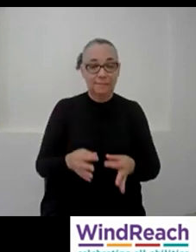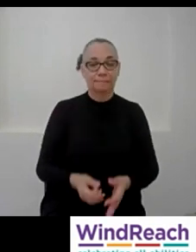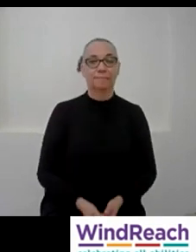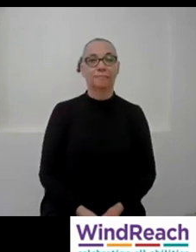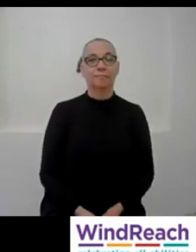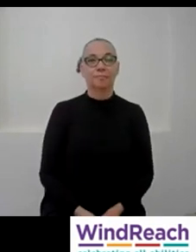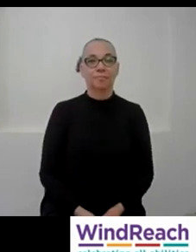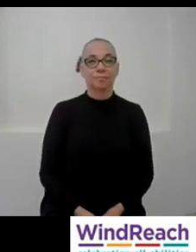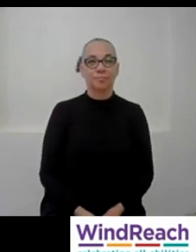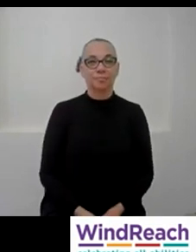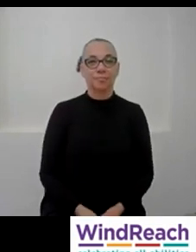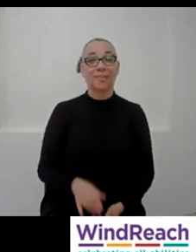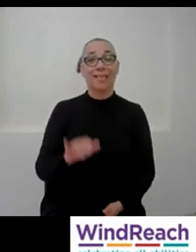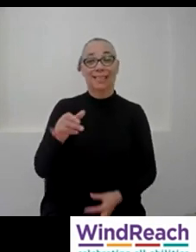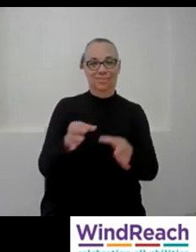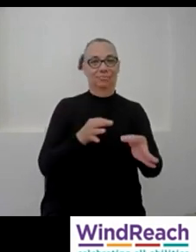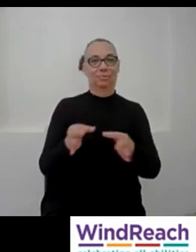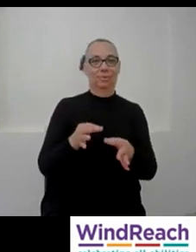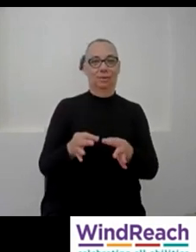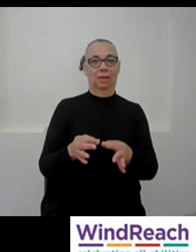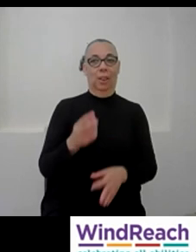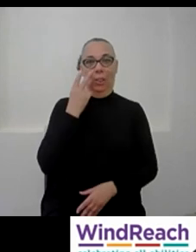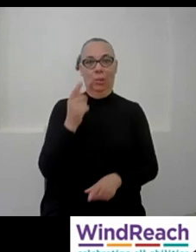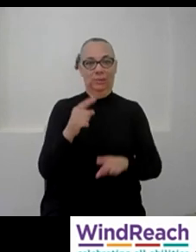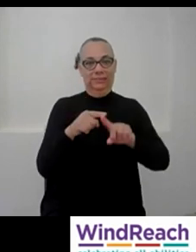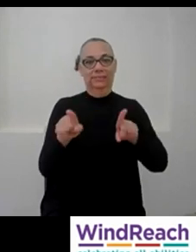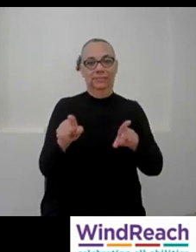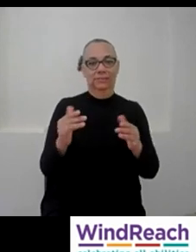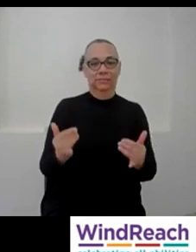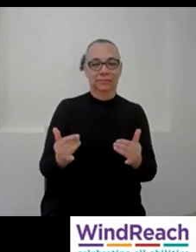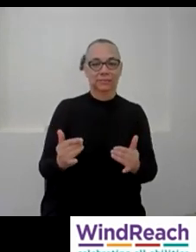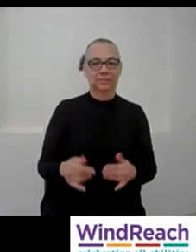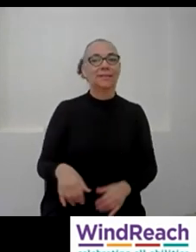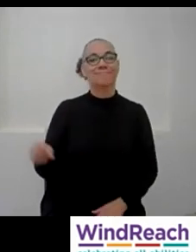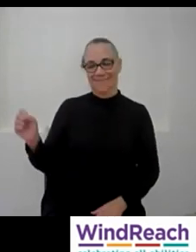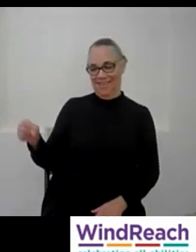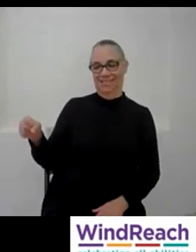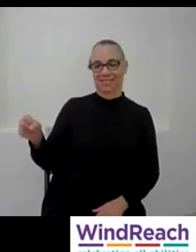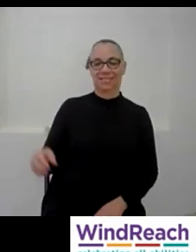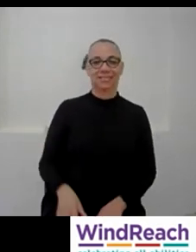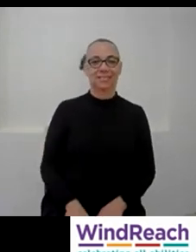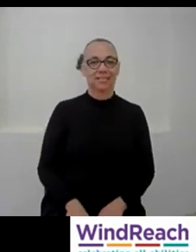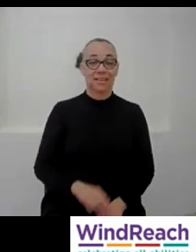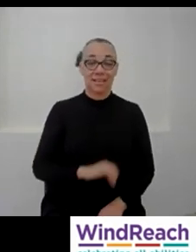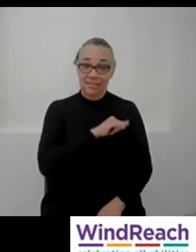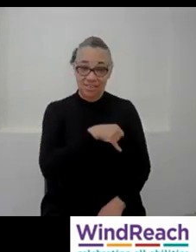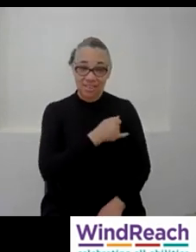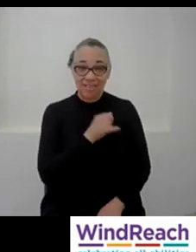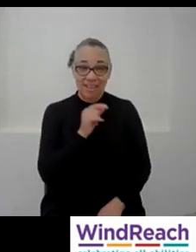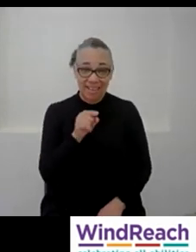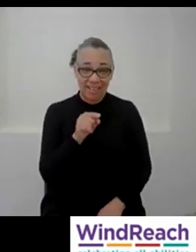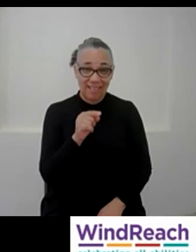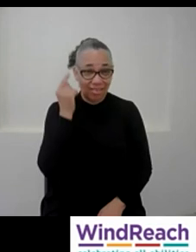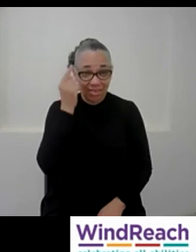That description would have looked a lot different, or... Yes. Jessica, you have any thoughts or any